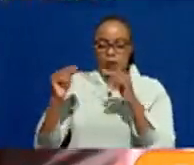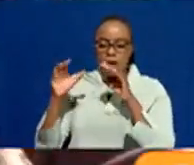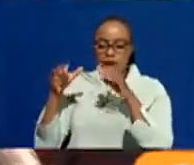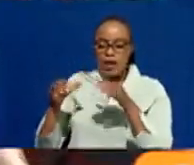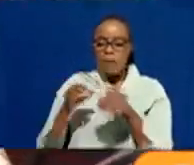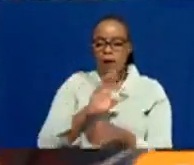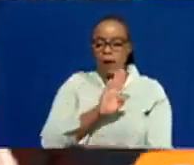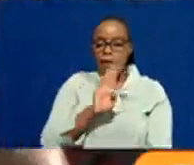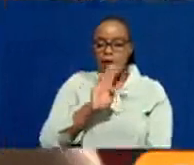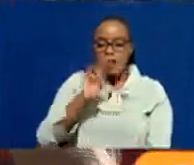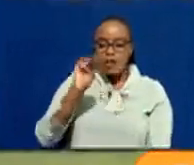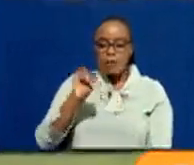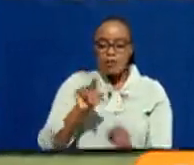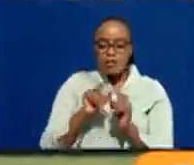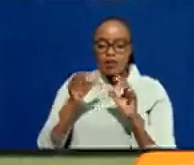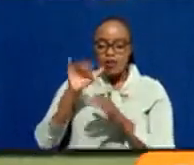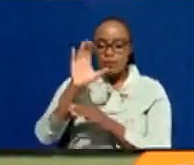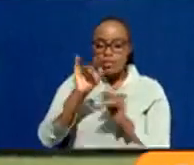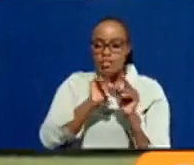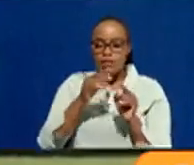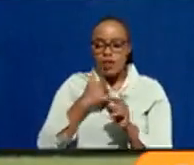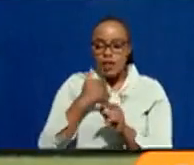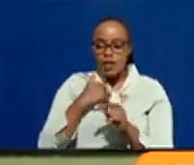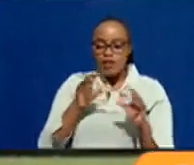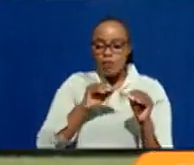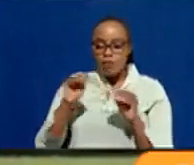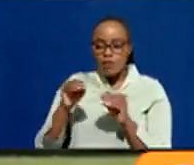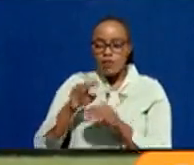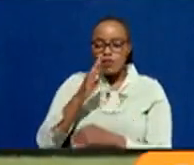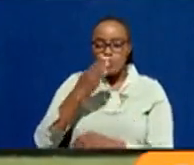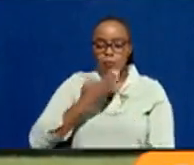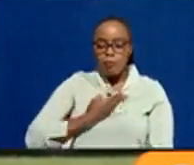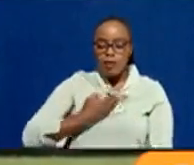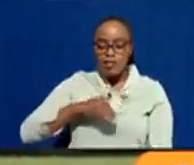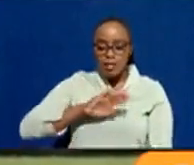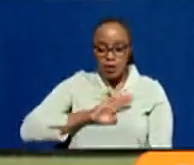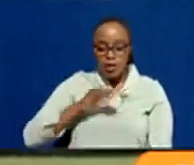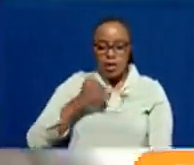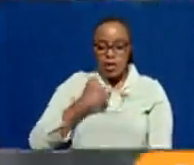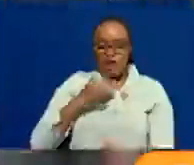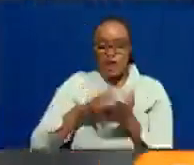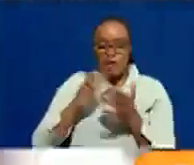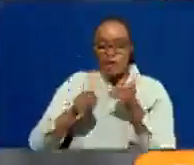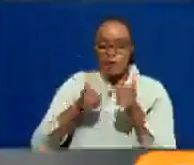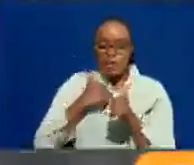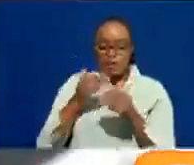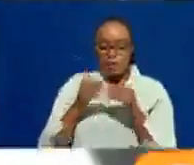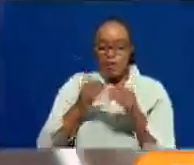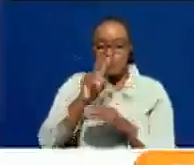Bayern Munich, in the Group C clash. Lewandowski forced a move to Barcelona, despite having a contract that ran